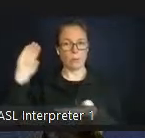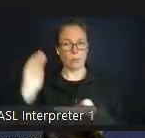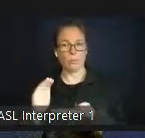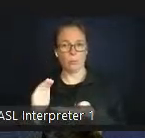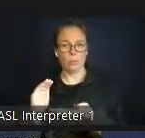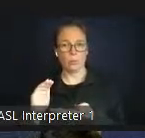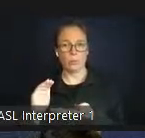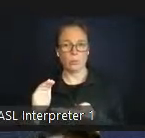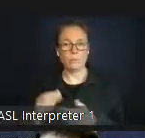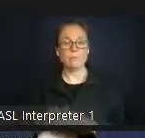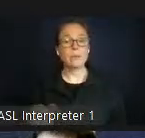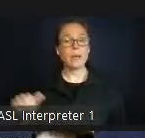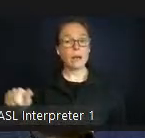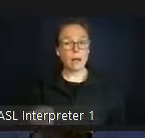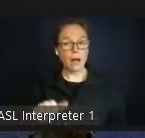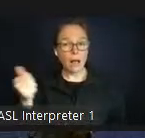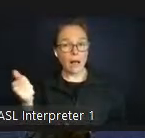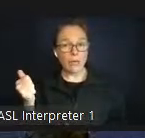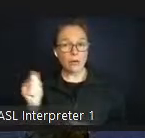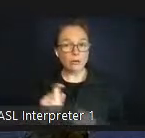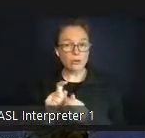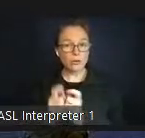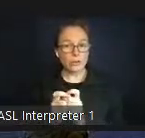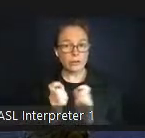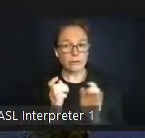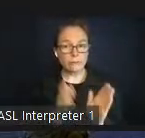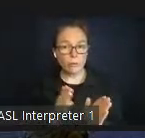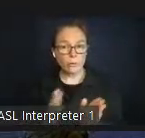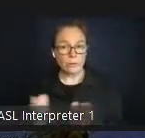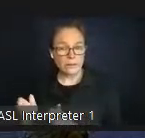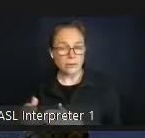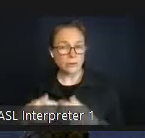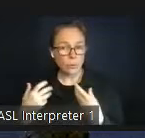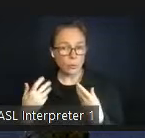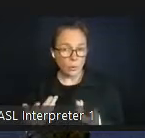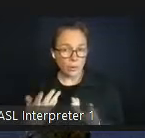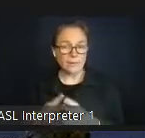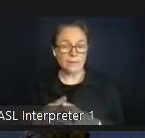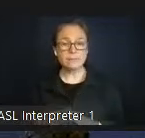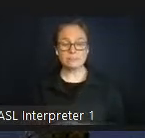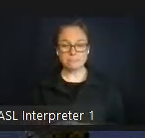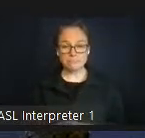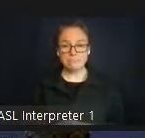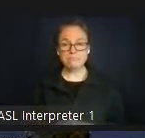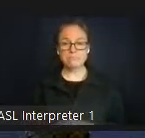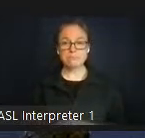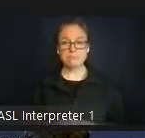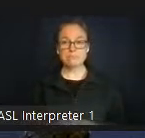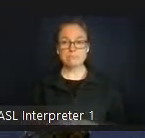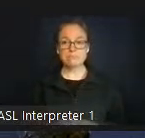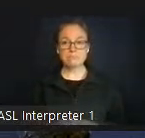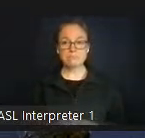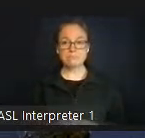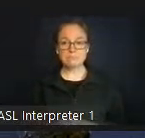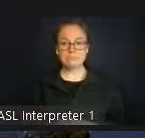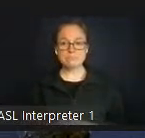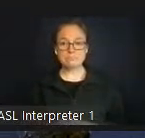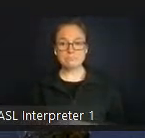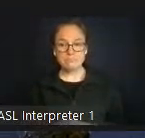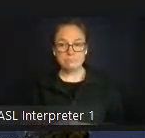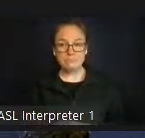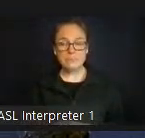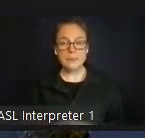Other reorganization efforts include the standing up of